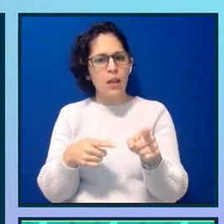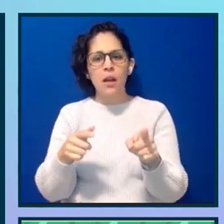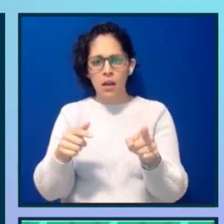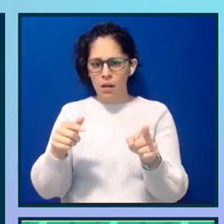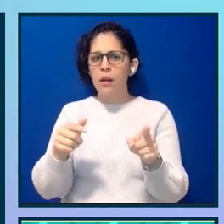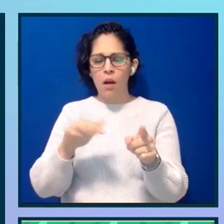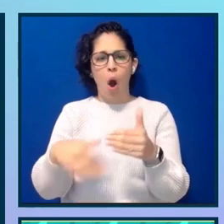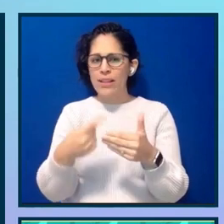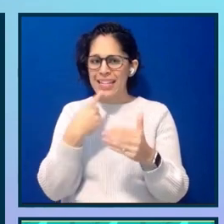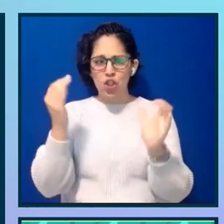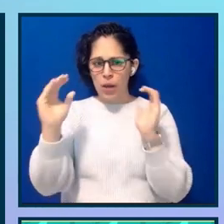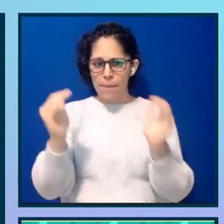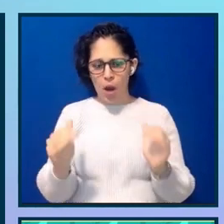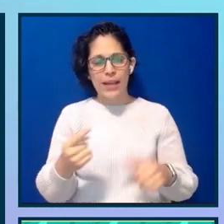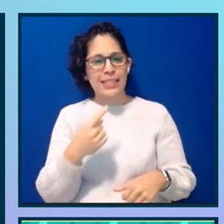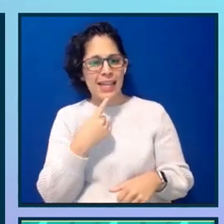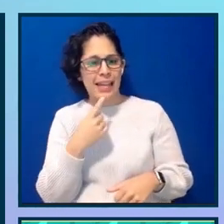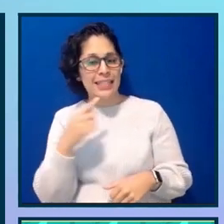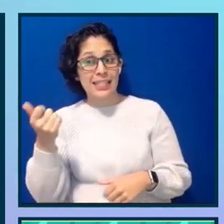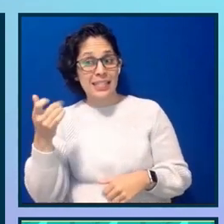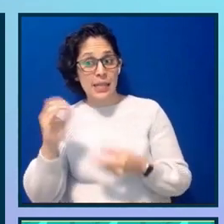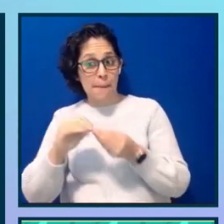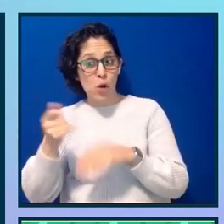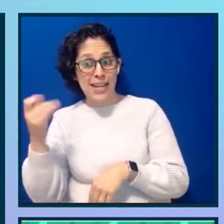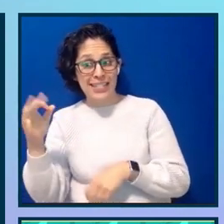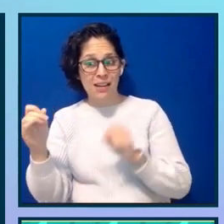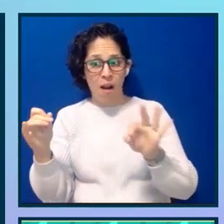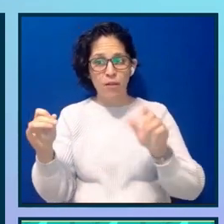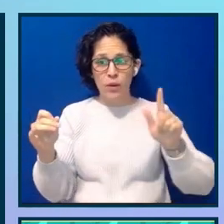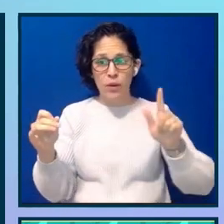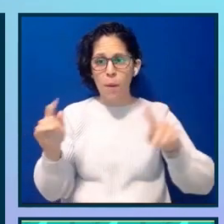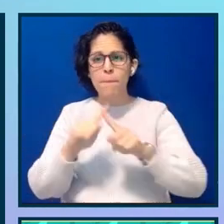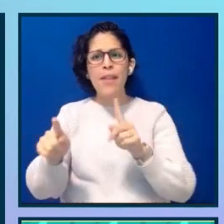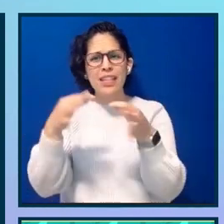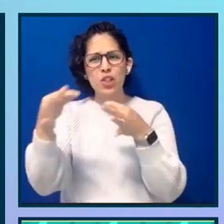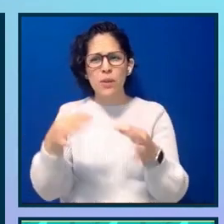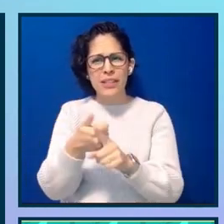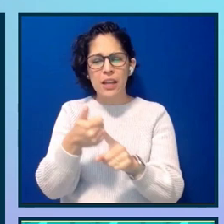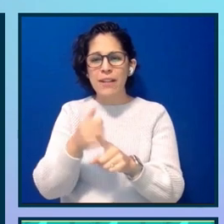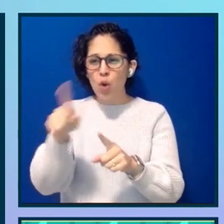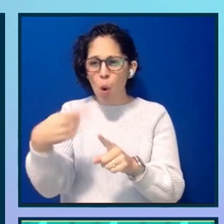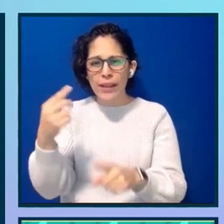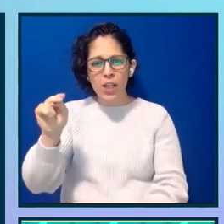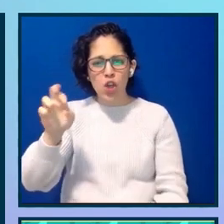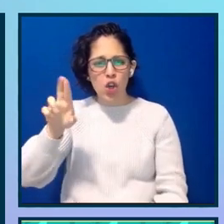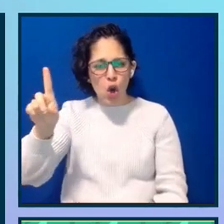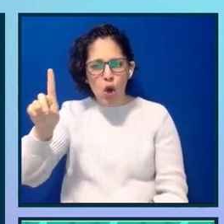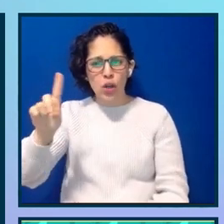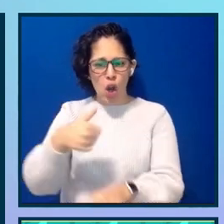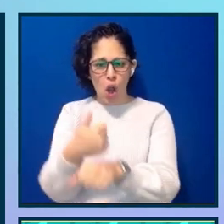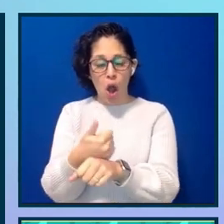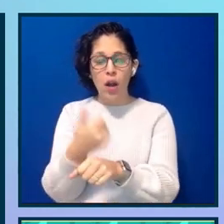compare. Nerdlock, 19 of 24. Unfortunately, the description for this image is only Nerdlock, which there's 5 of